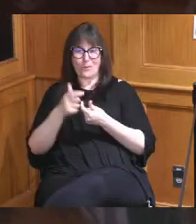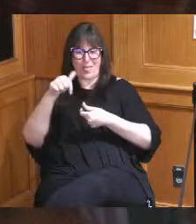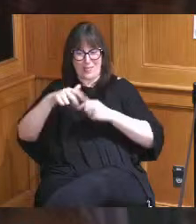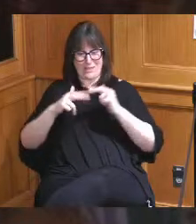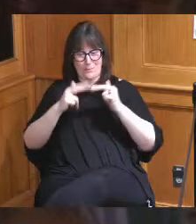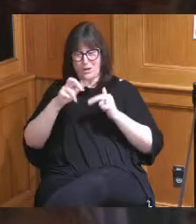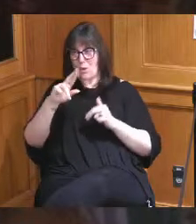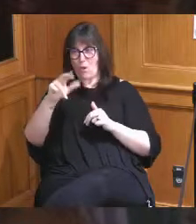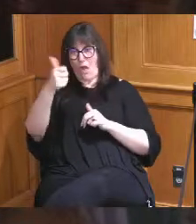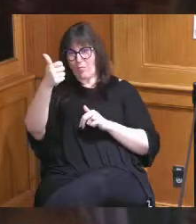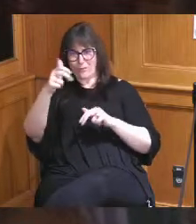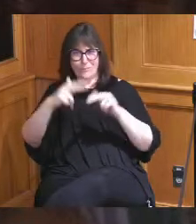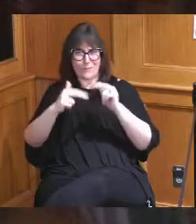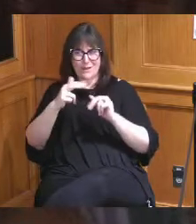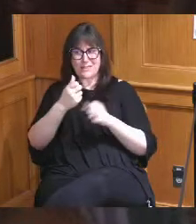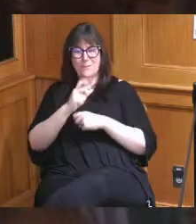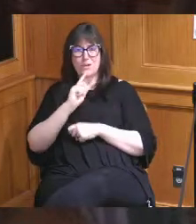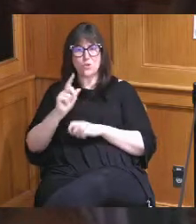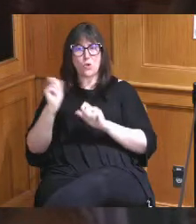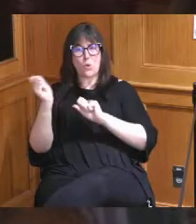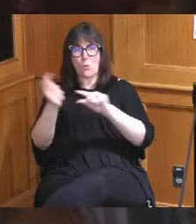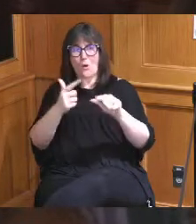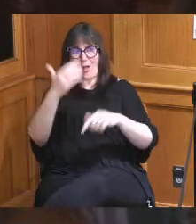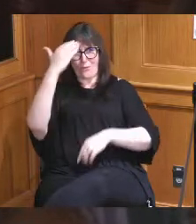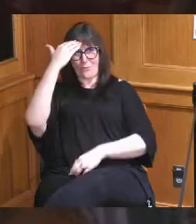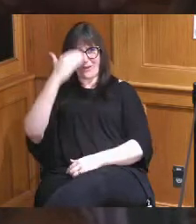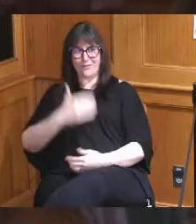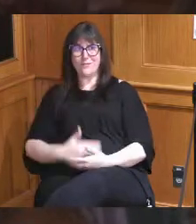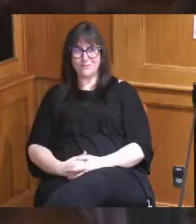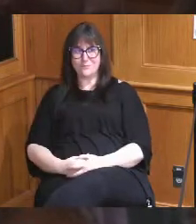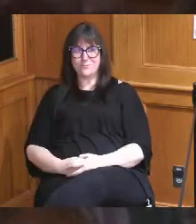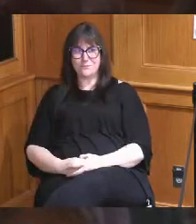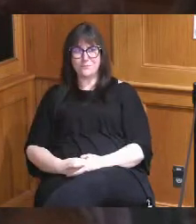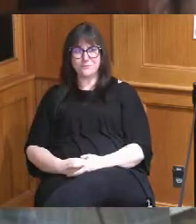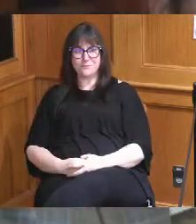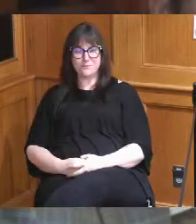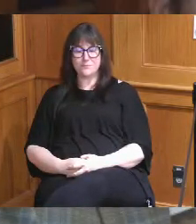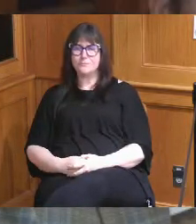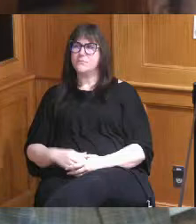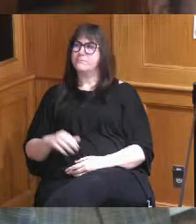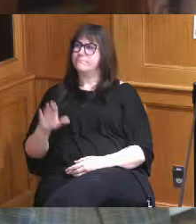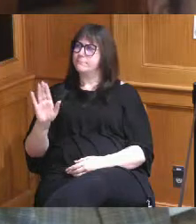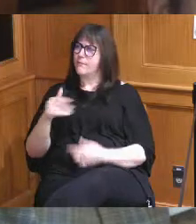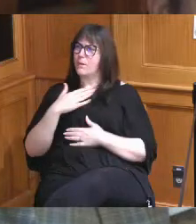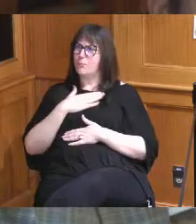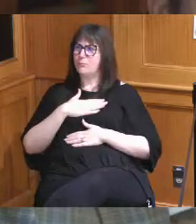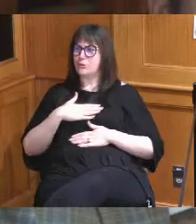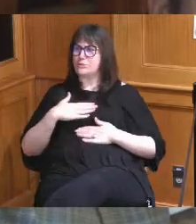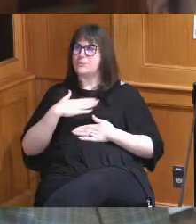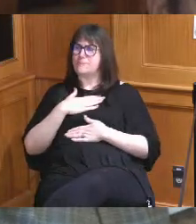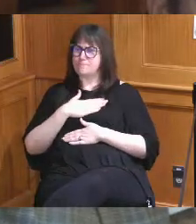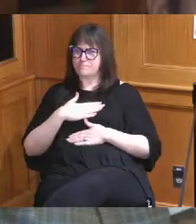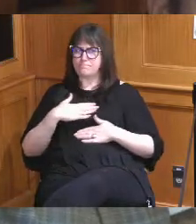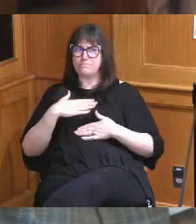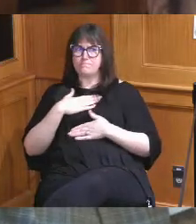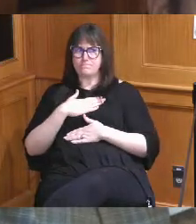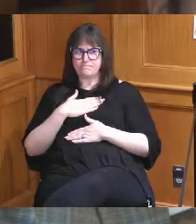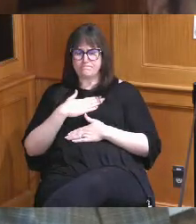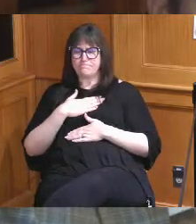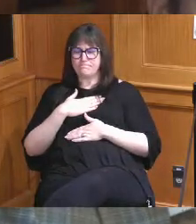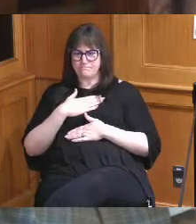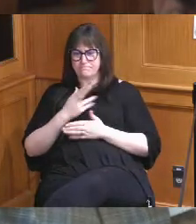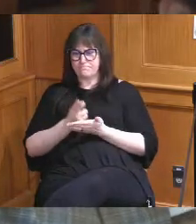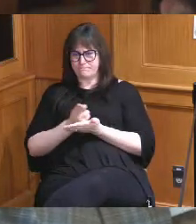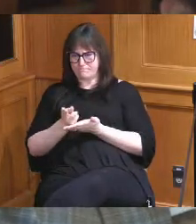building or other county buildings to make sure that people are aware. I appreciate that, but I got to really be